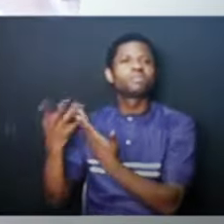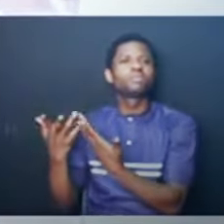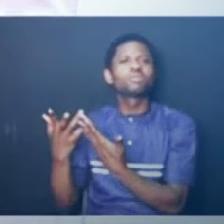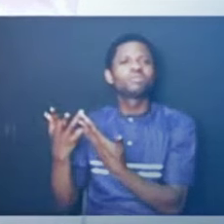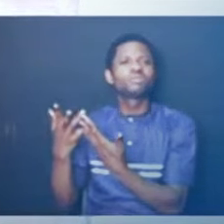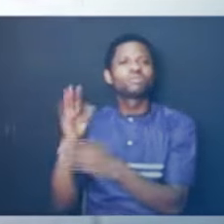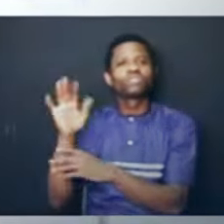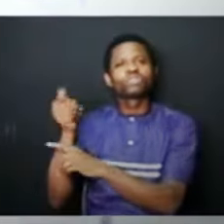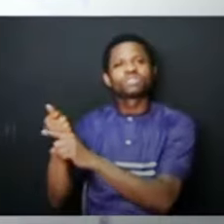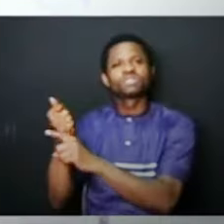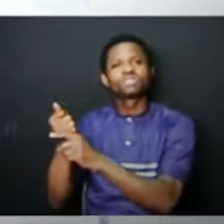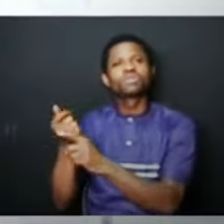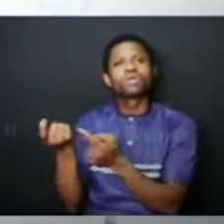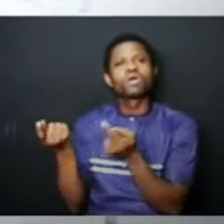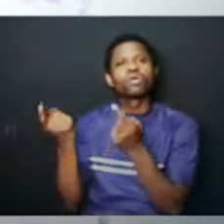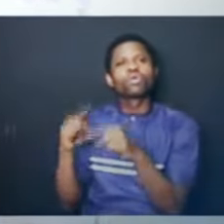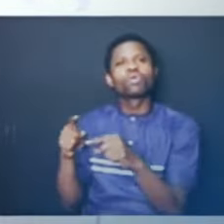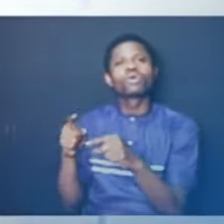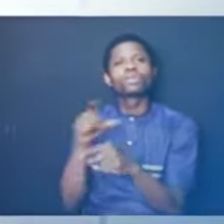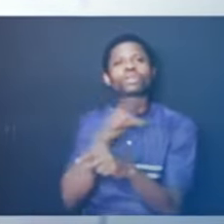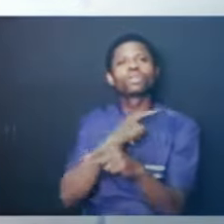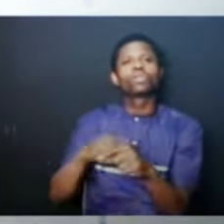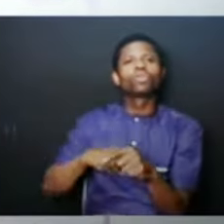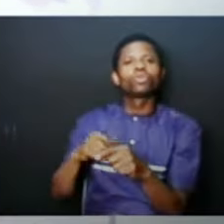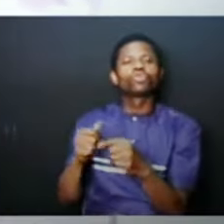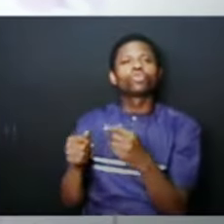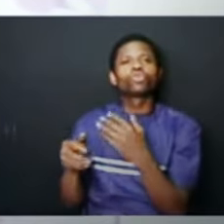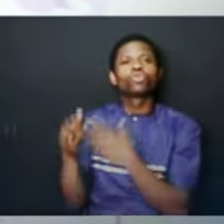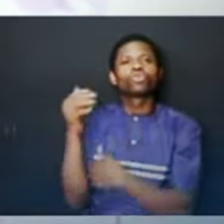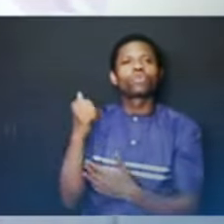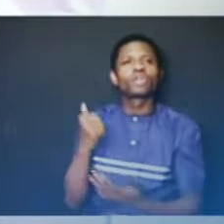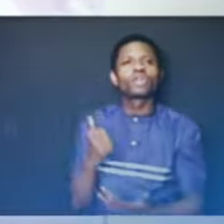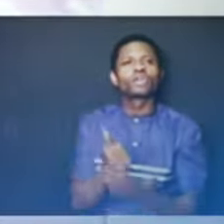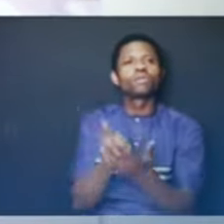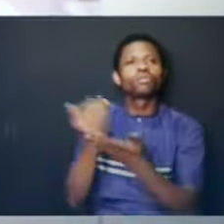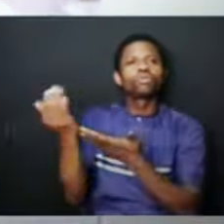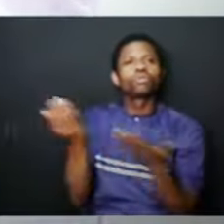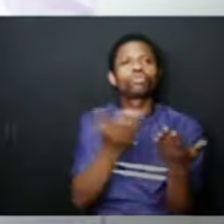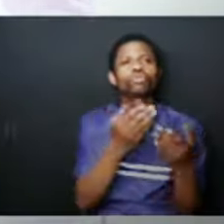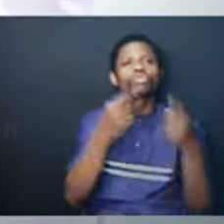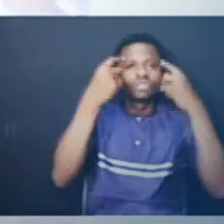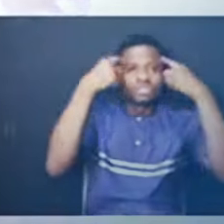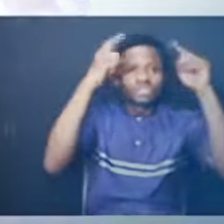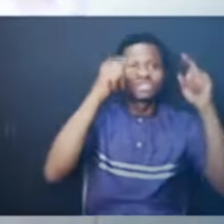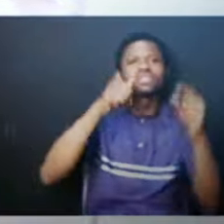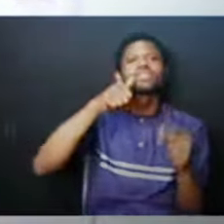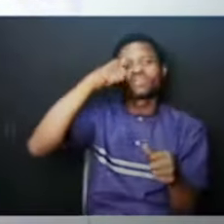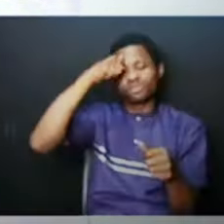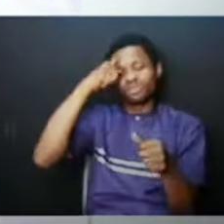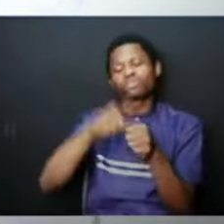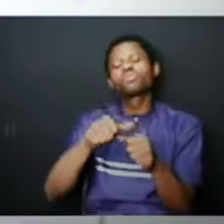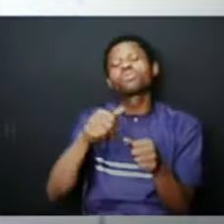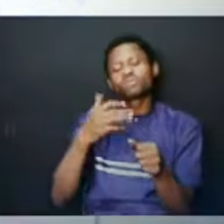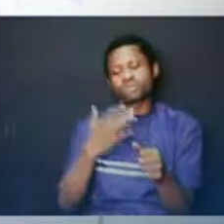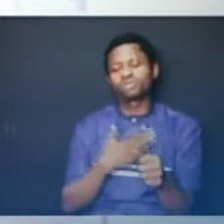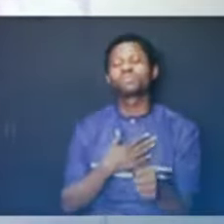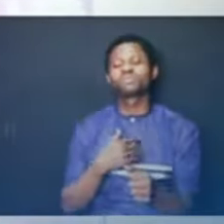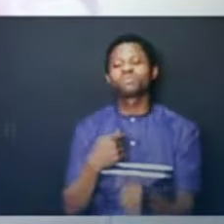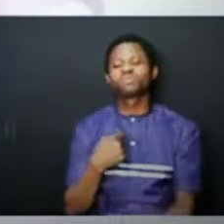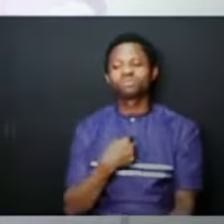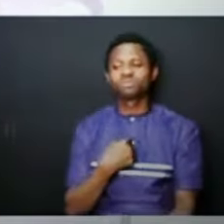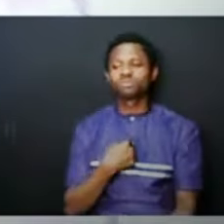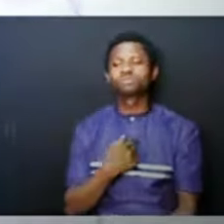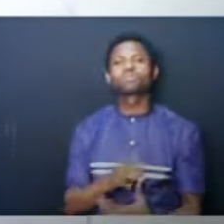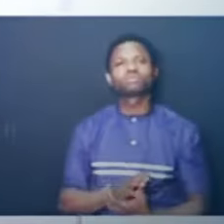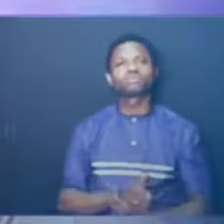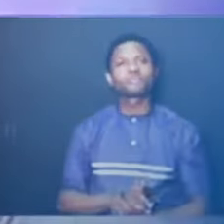Edi Sagina and your papa equatina egaso. Nas wo nyankopon emma miwura enya edwa etena so a eya onkai